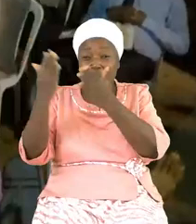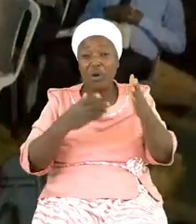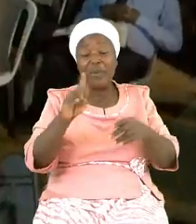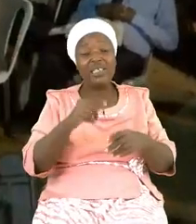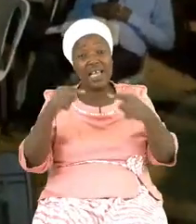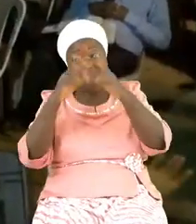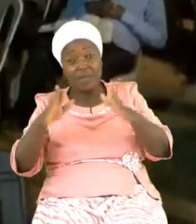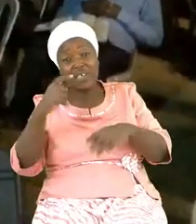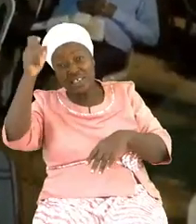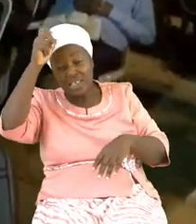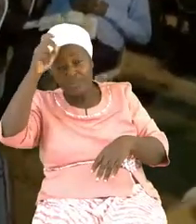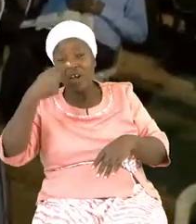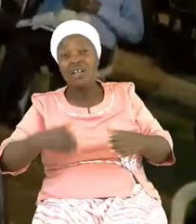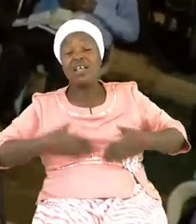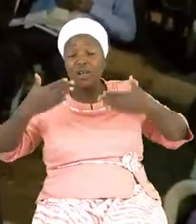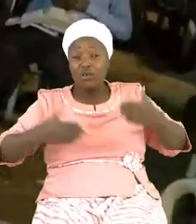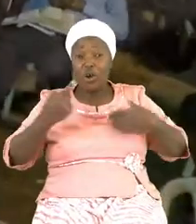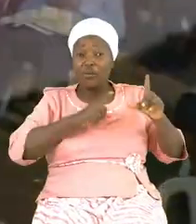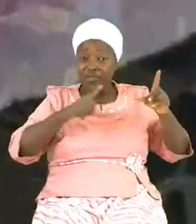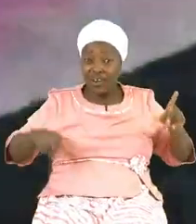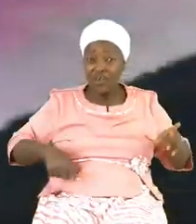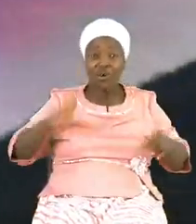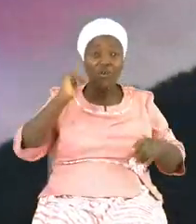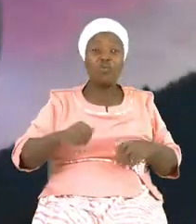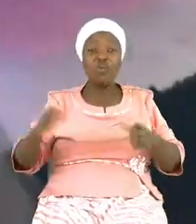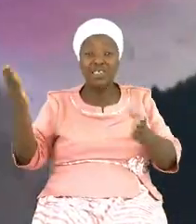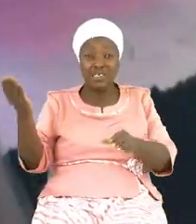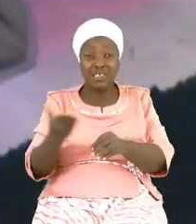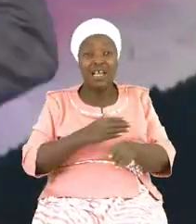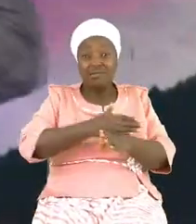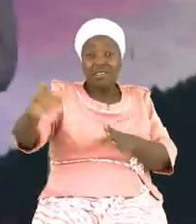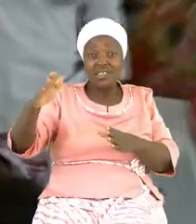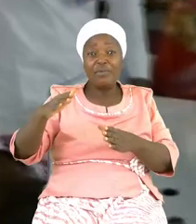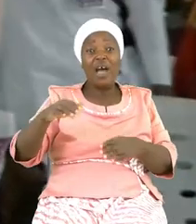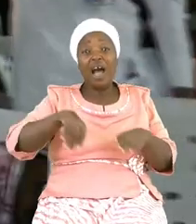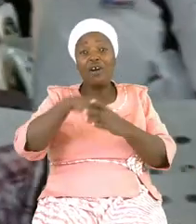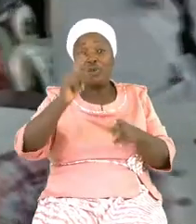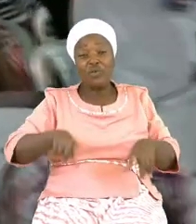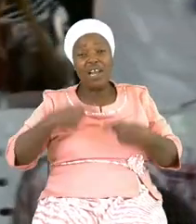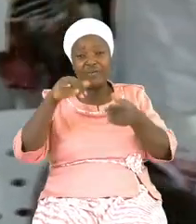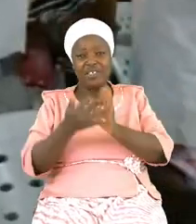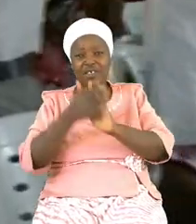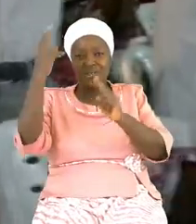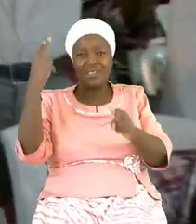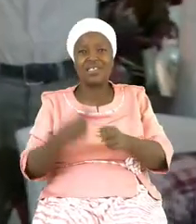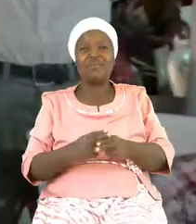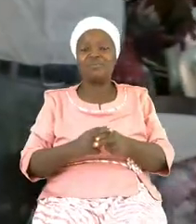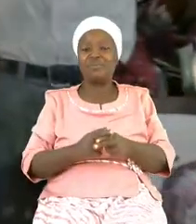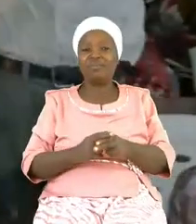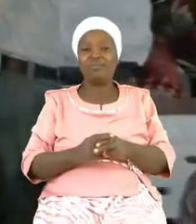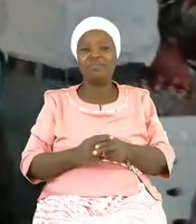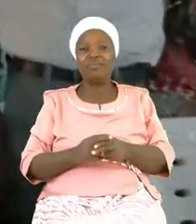the joy of the Lord will drive them out of your life in Jesus' name.